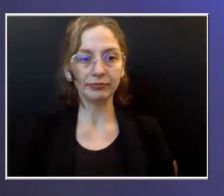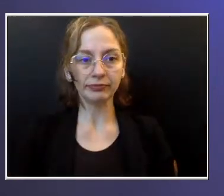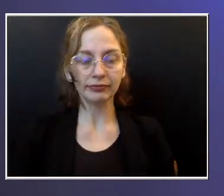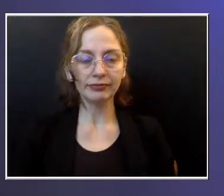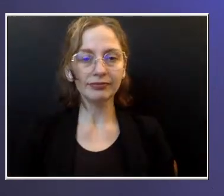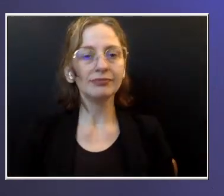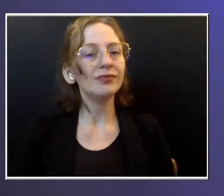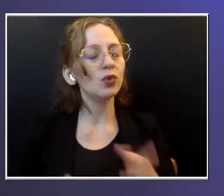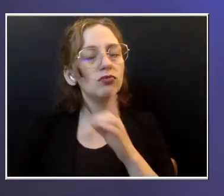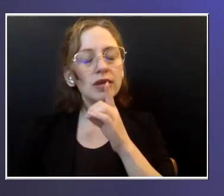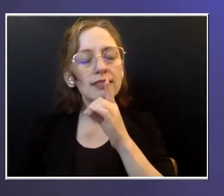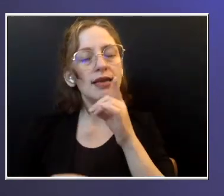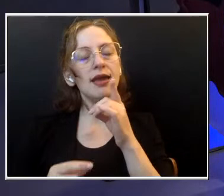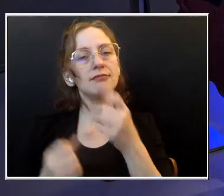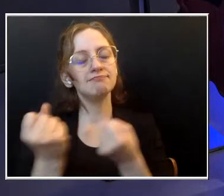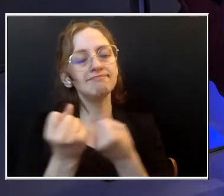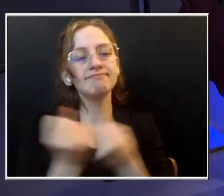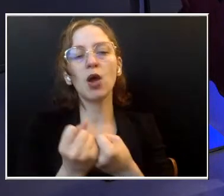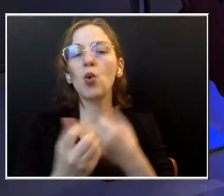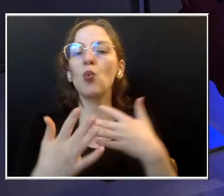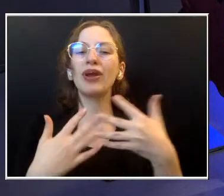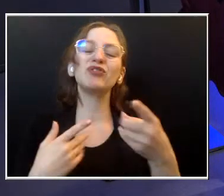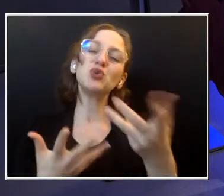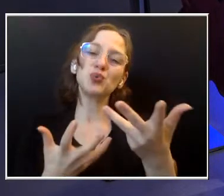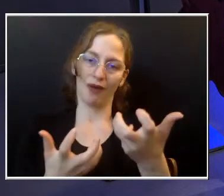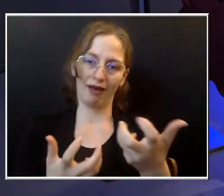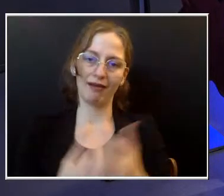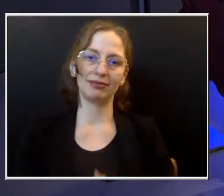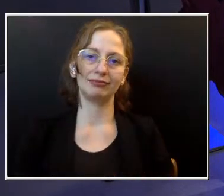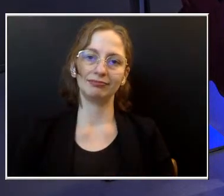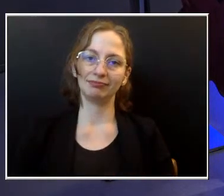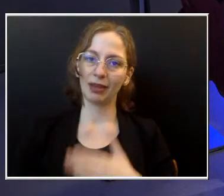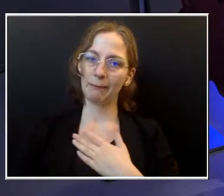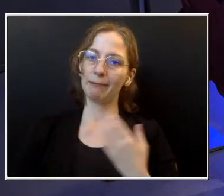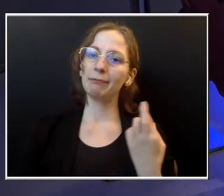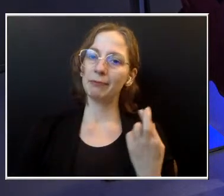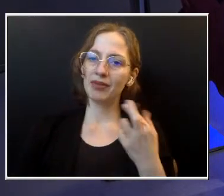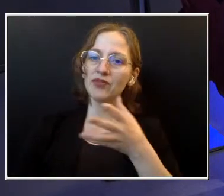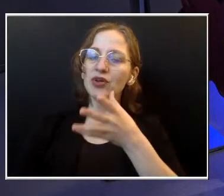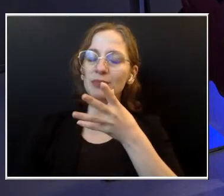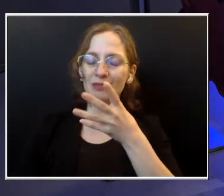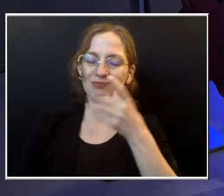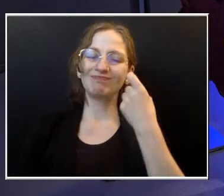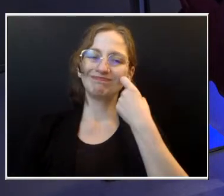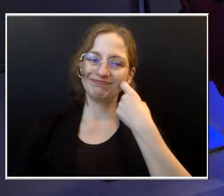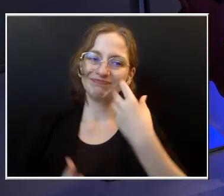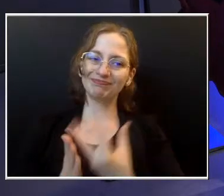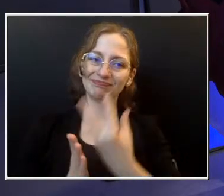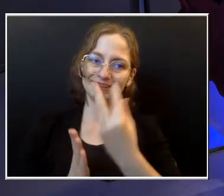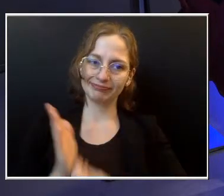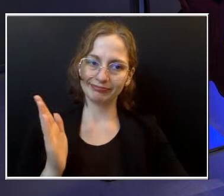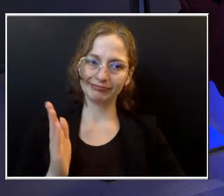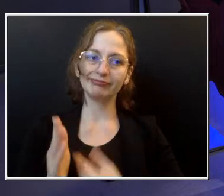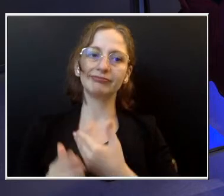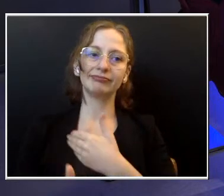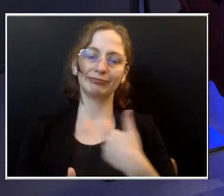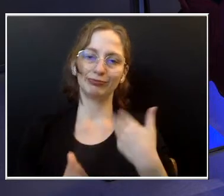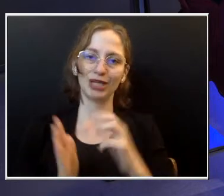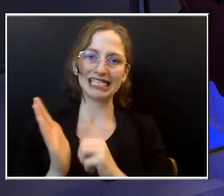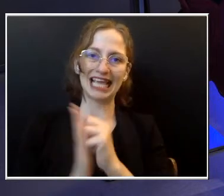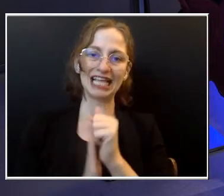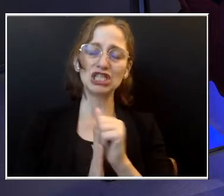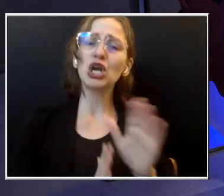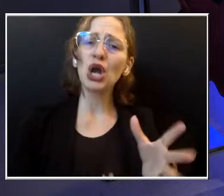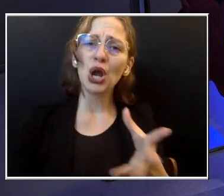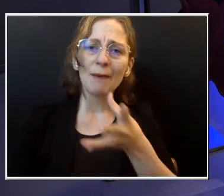you want and being your own advocate. My best friend's mom just recently passed away of breast cancer, and it was her mom was like 72 years old and still wanting